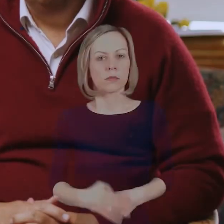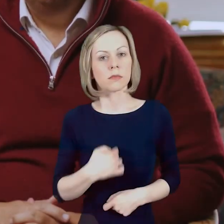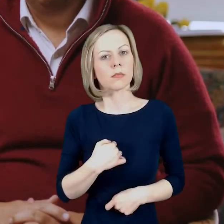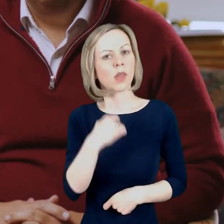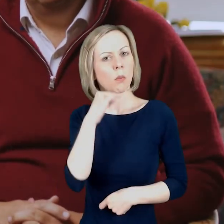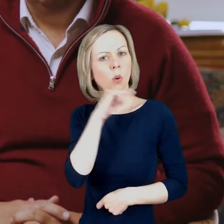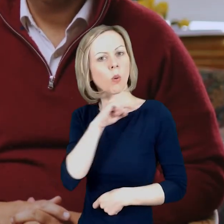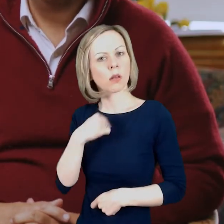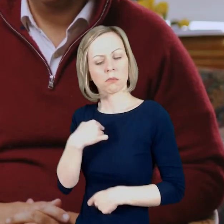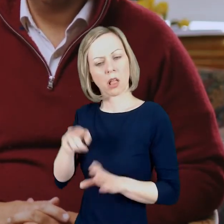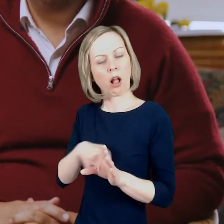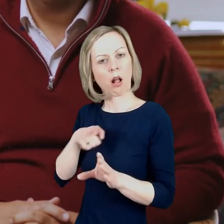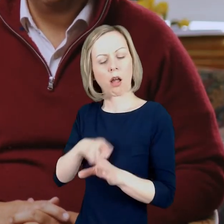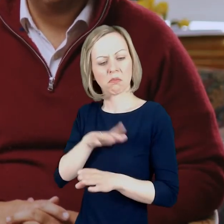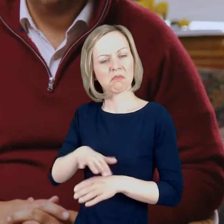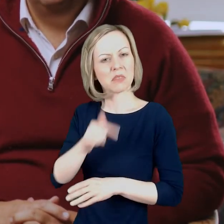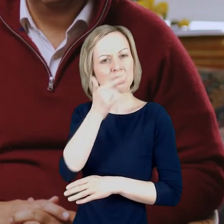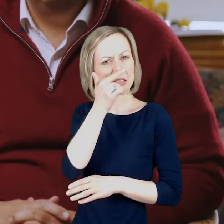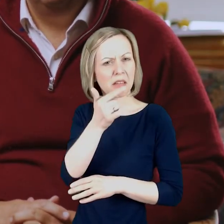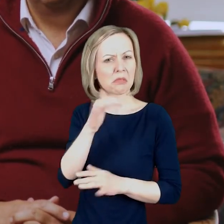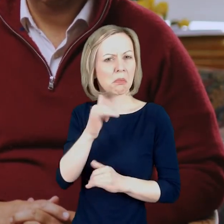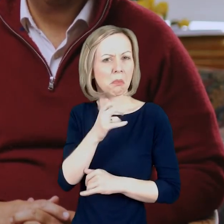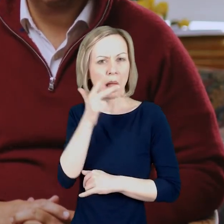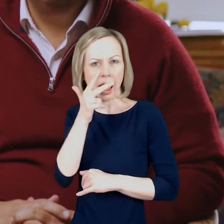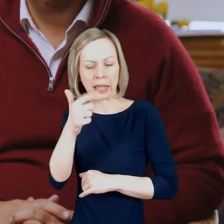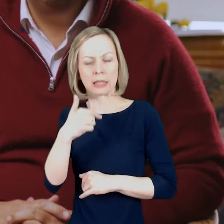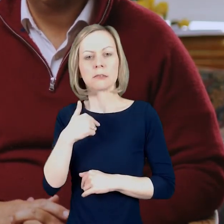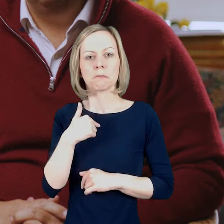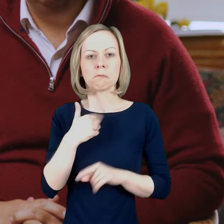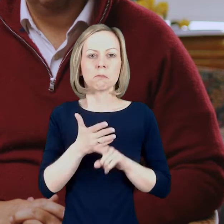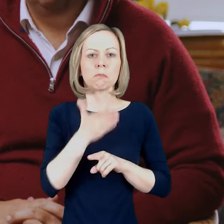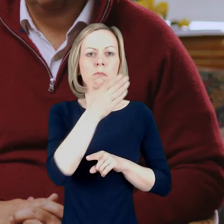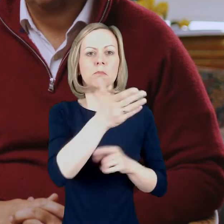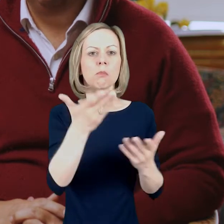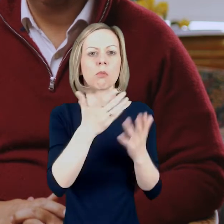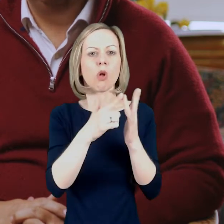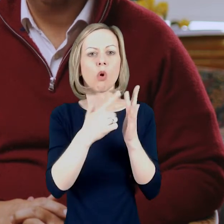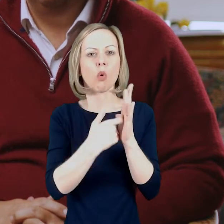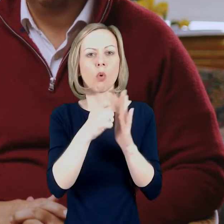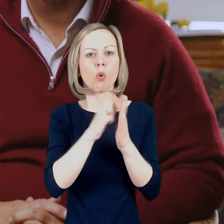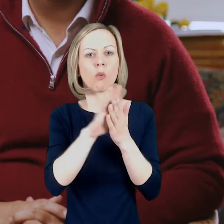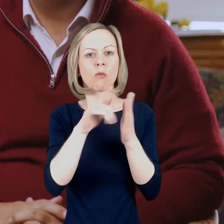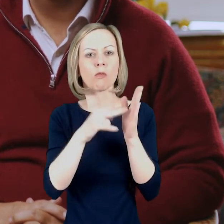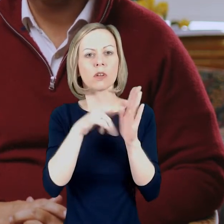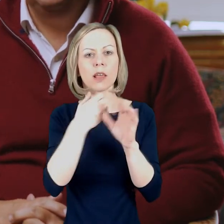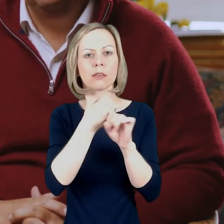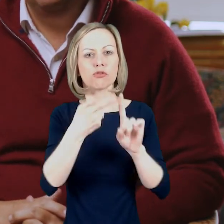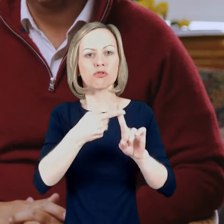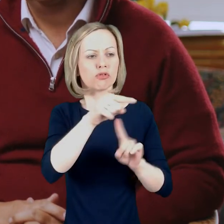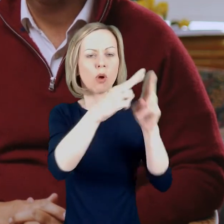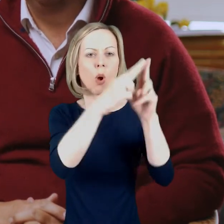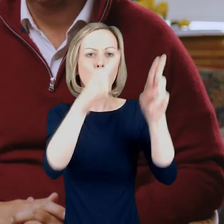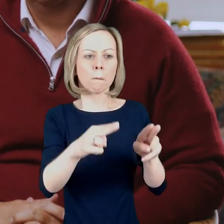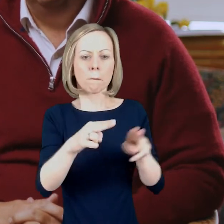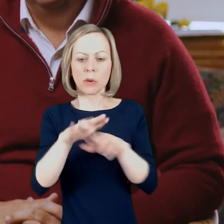When I was a boy, I was probably about 7 or 8, we used to visit this orphanage, which was right near where